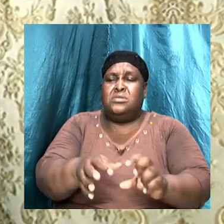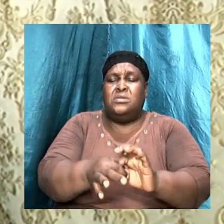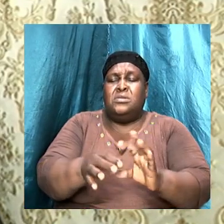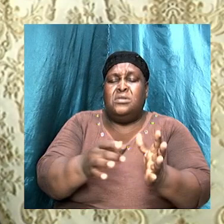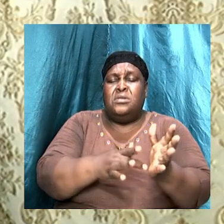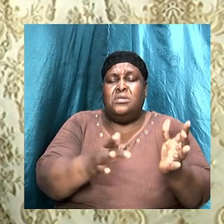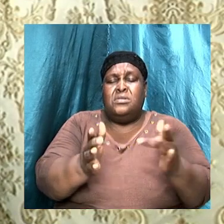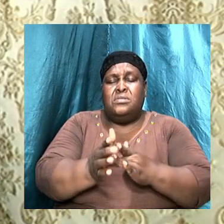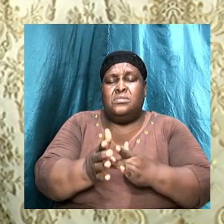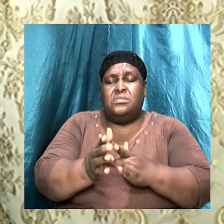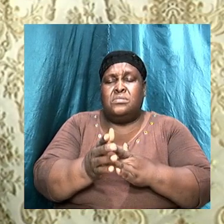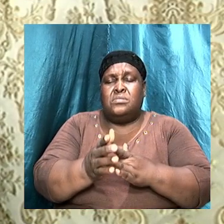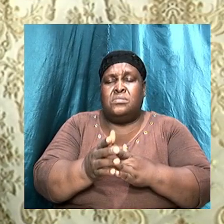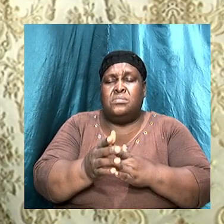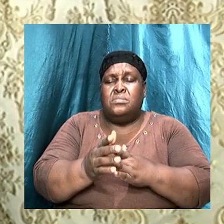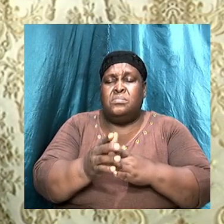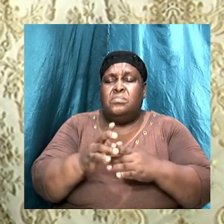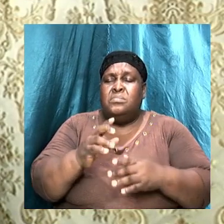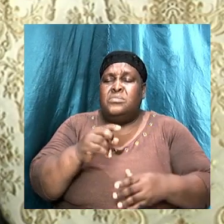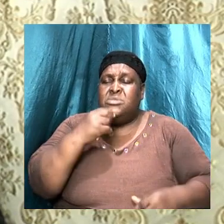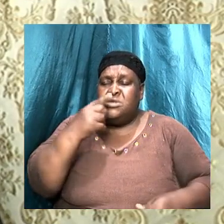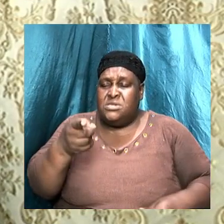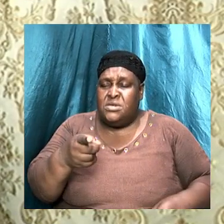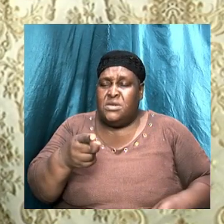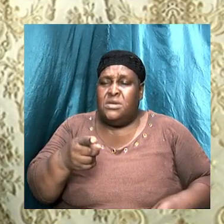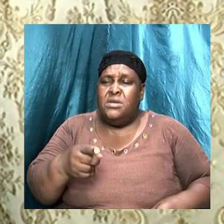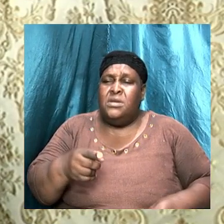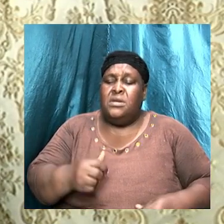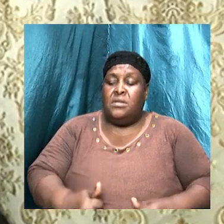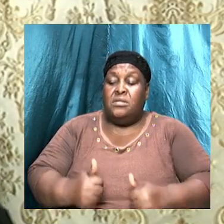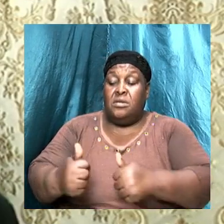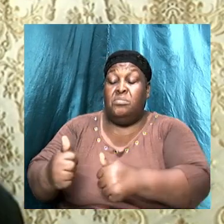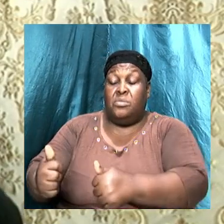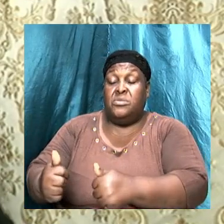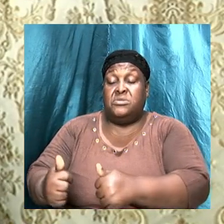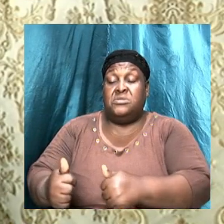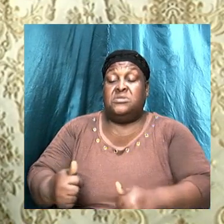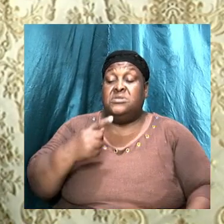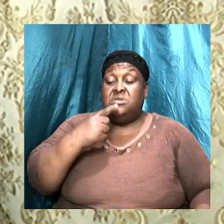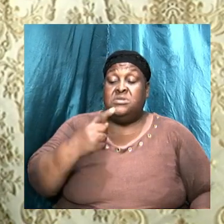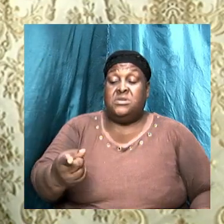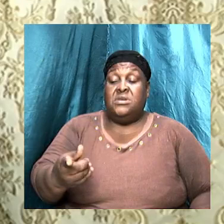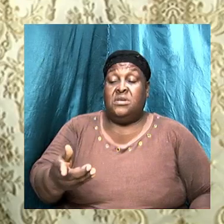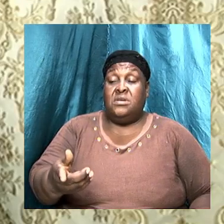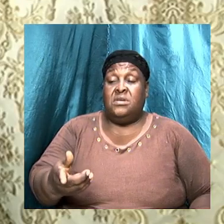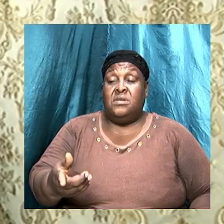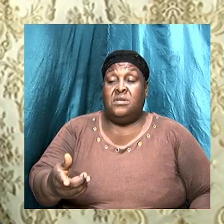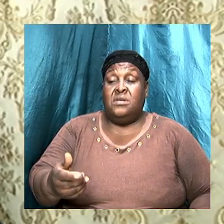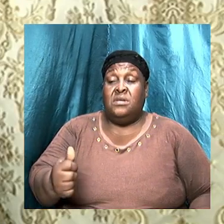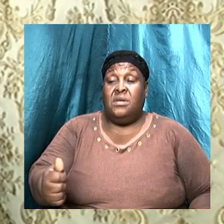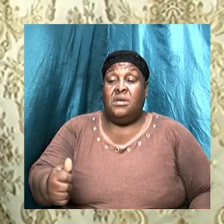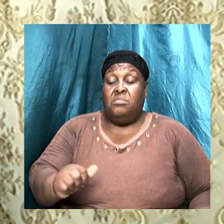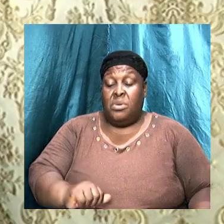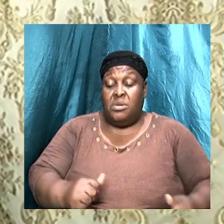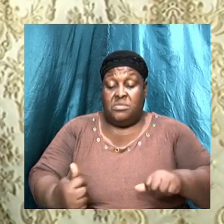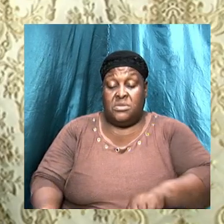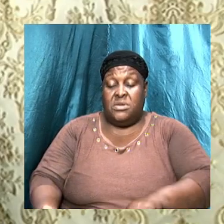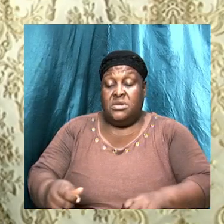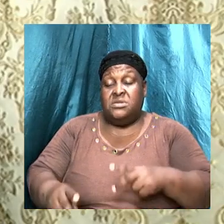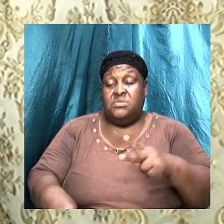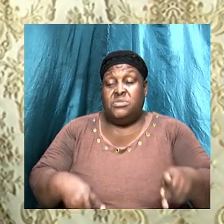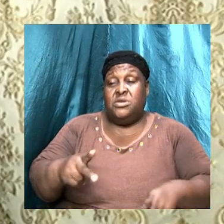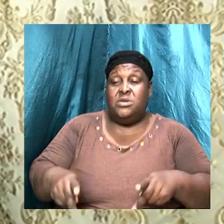Jesus Christ. Then we also mentioned that the apostles themselves baptized people. And we mentioned